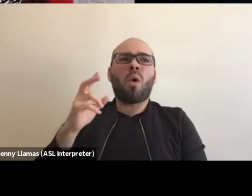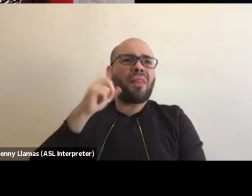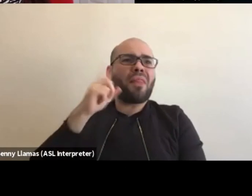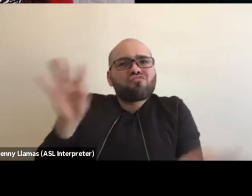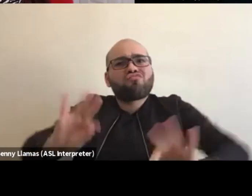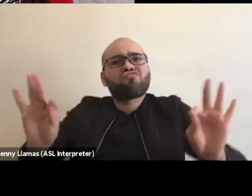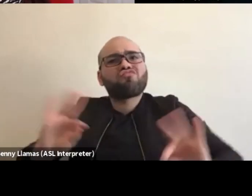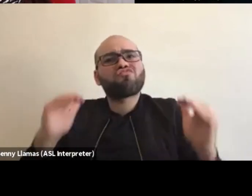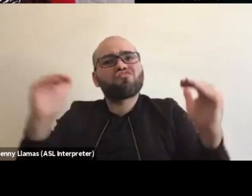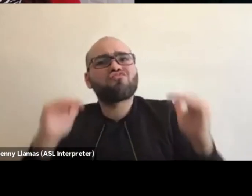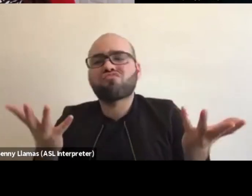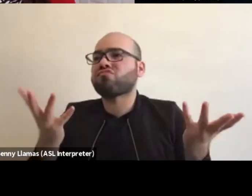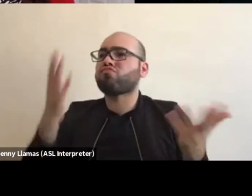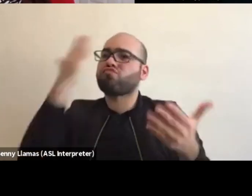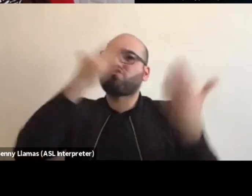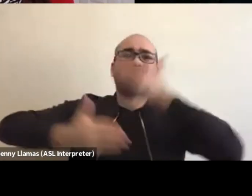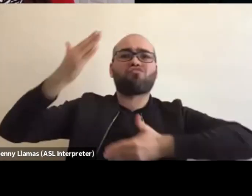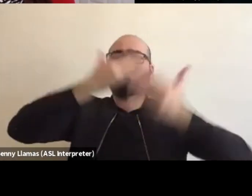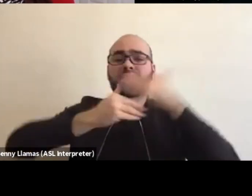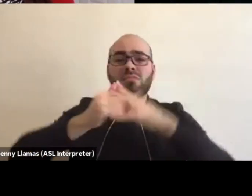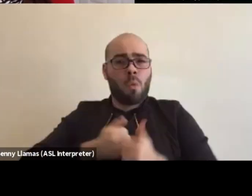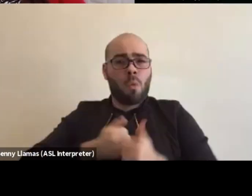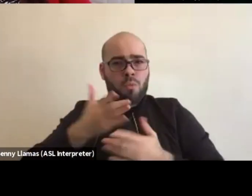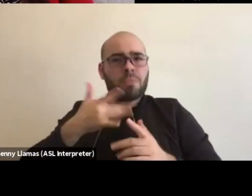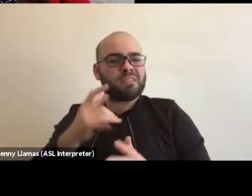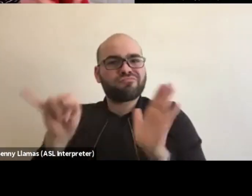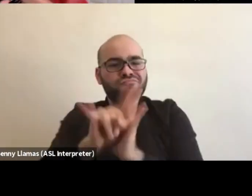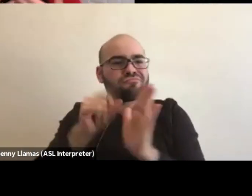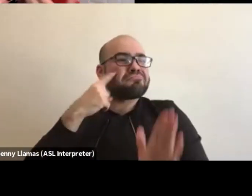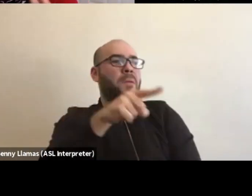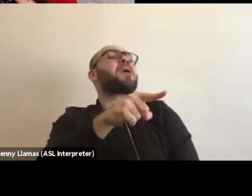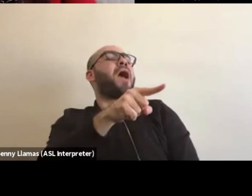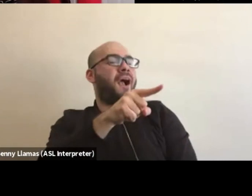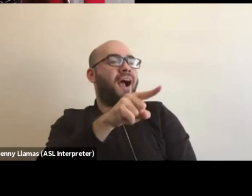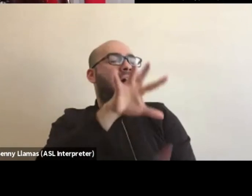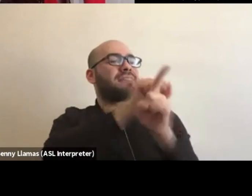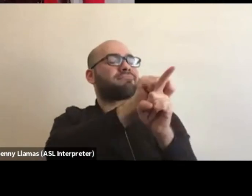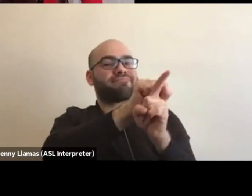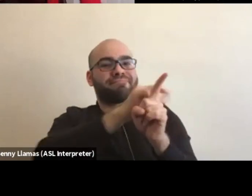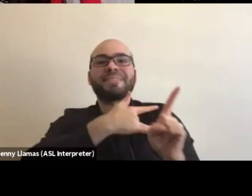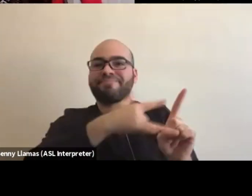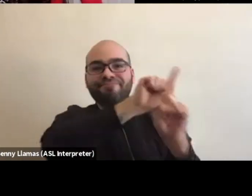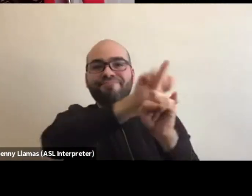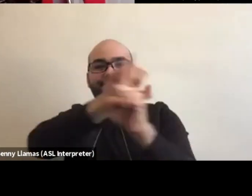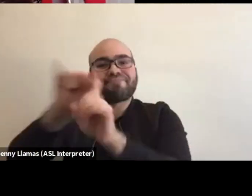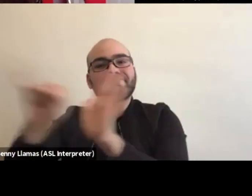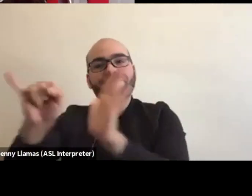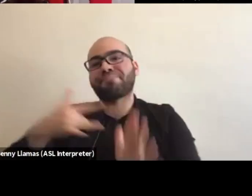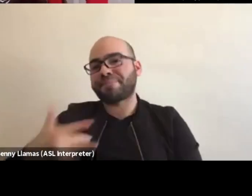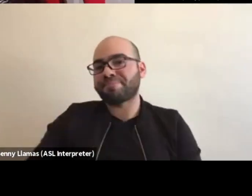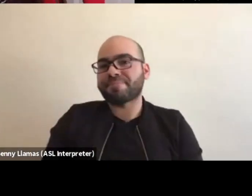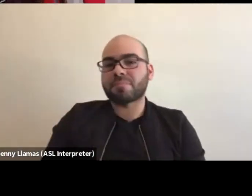And so I just love that way of looking at the world. It just makes me really happy. Yeah, the heightened sense